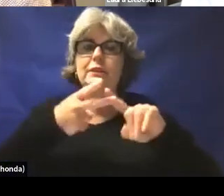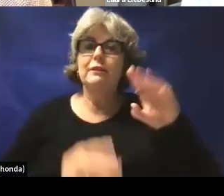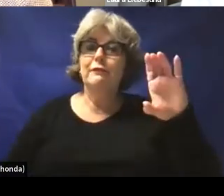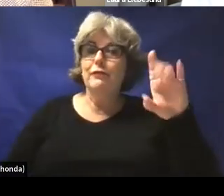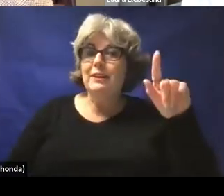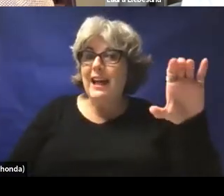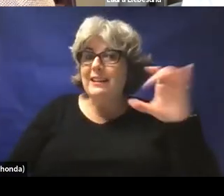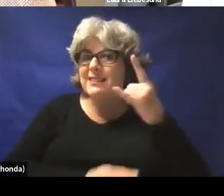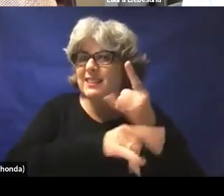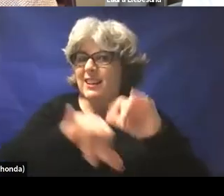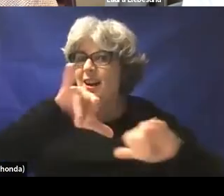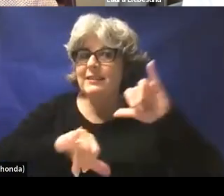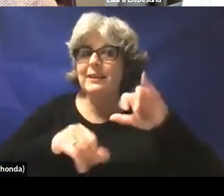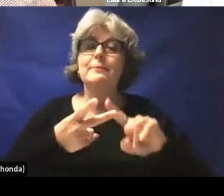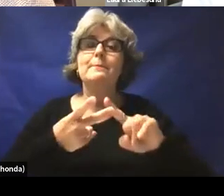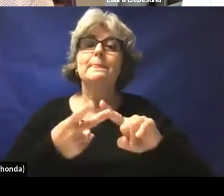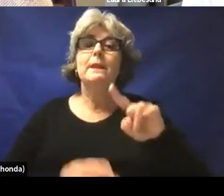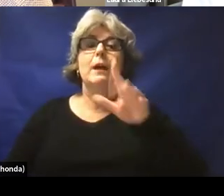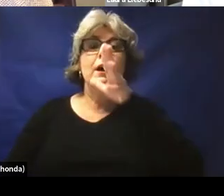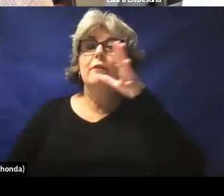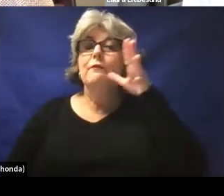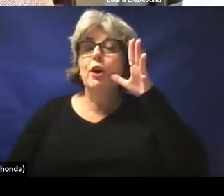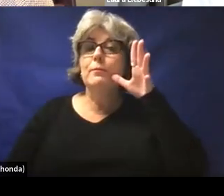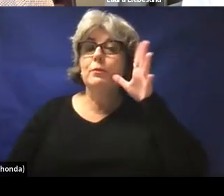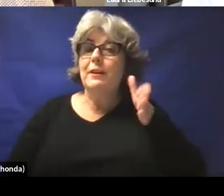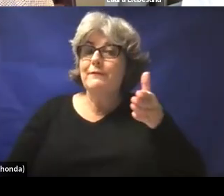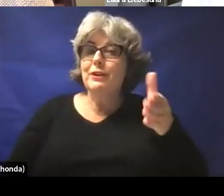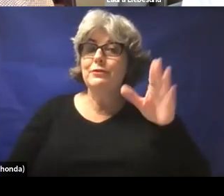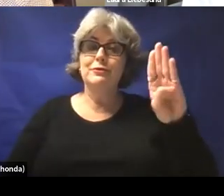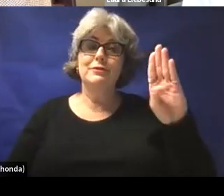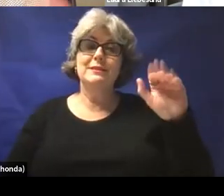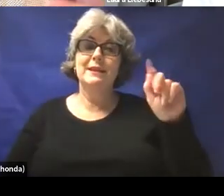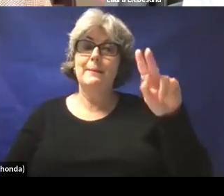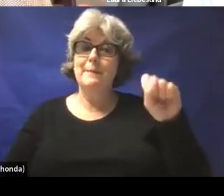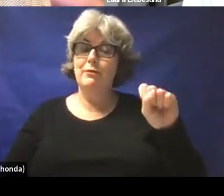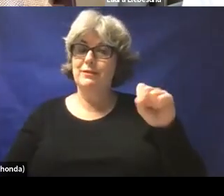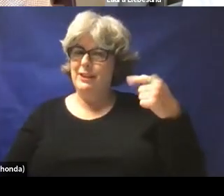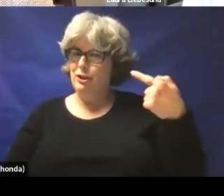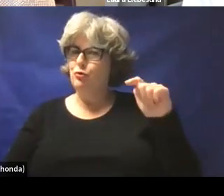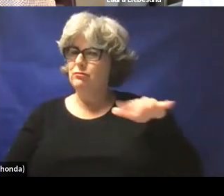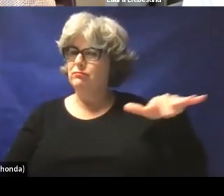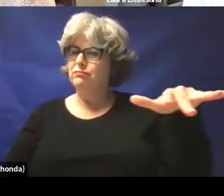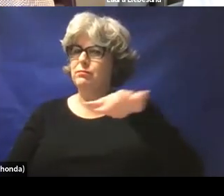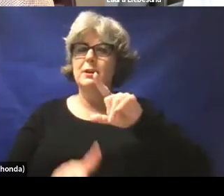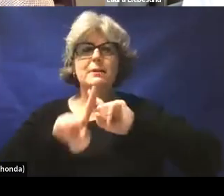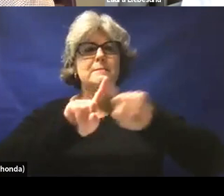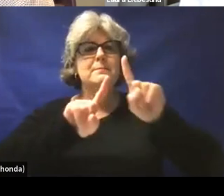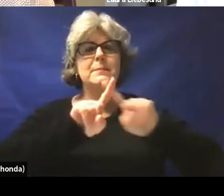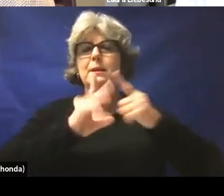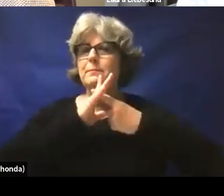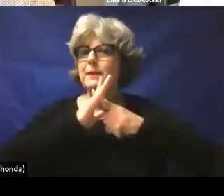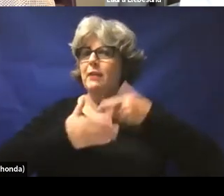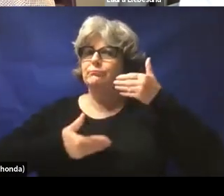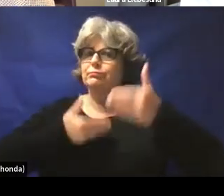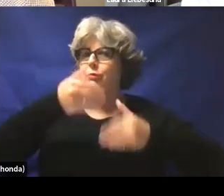cocktails. Farmers, Fishers, and Bakers in Georgetown as well. So there was, you know, good cohort of our bartenders that got their start that